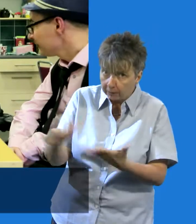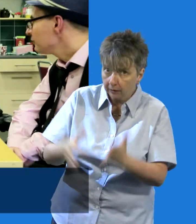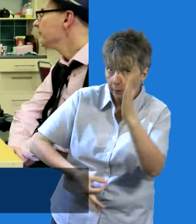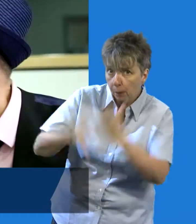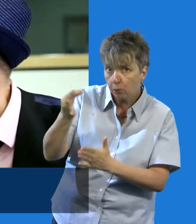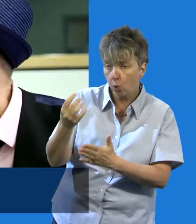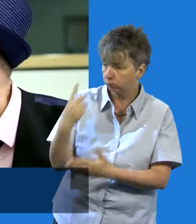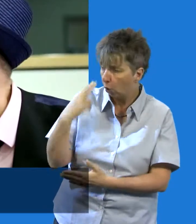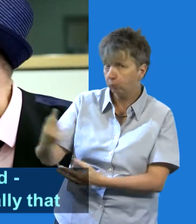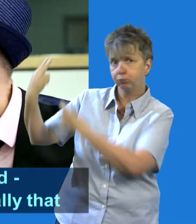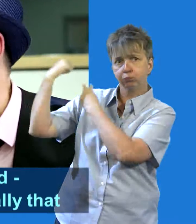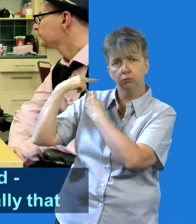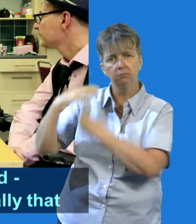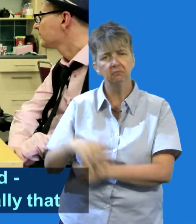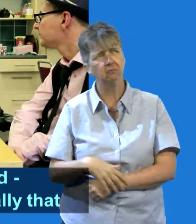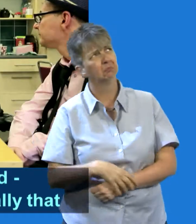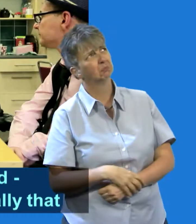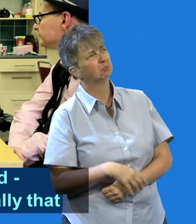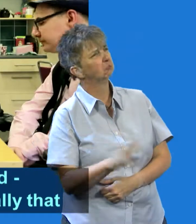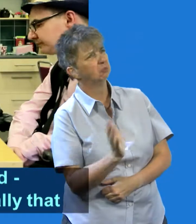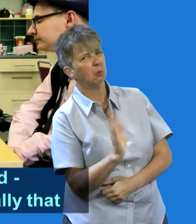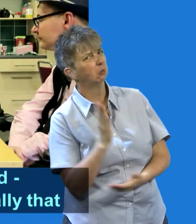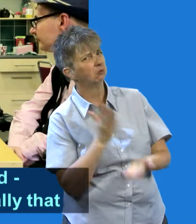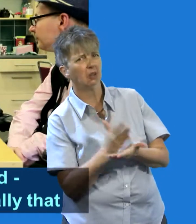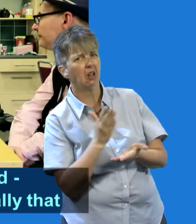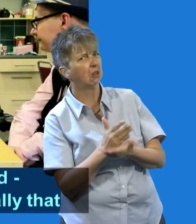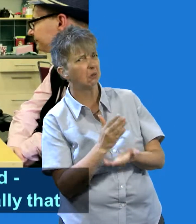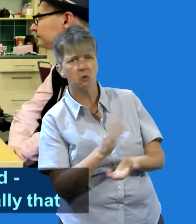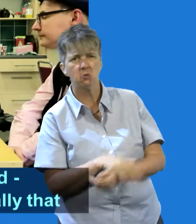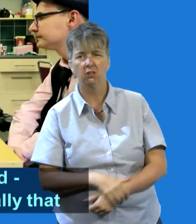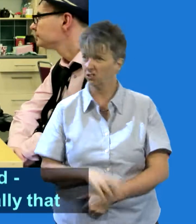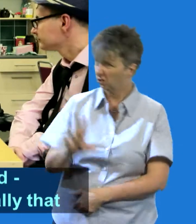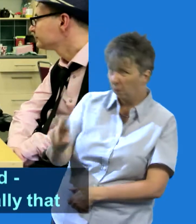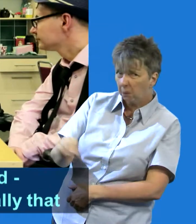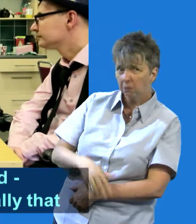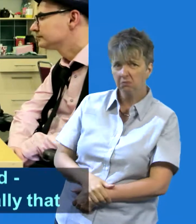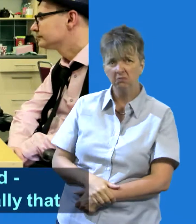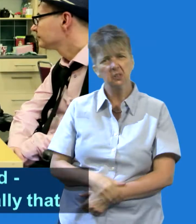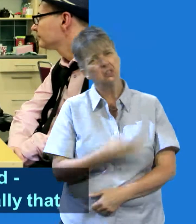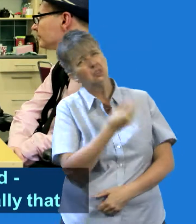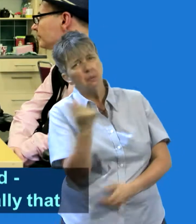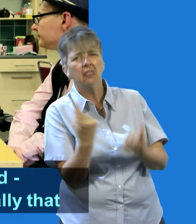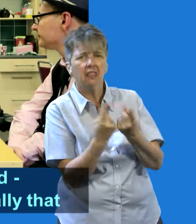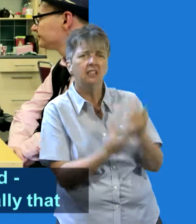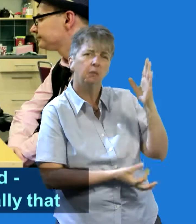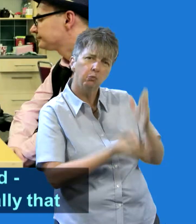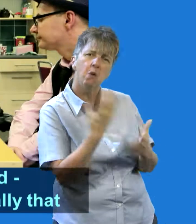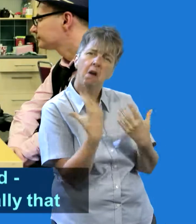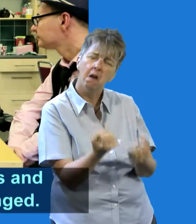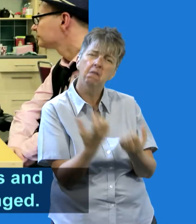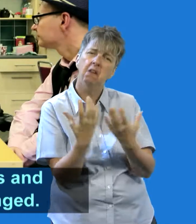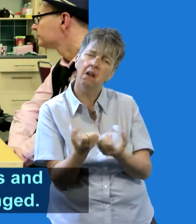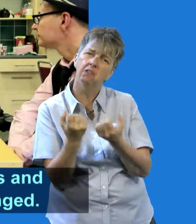really. Have they not? No. Okay. Some things have changed for the better, but I find personally